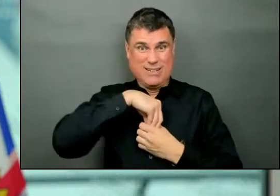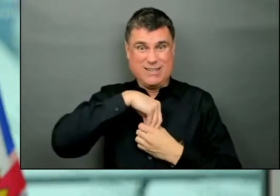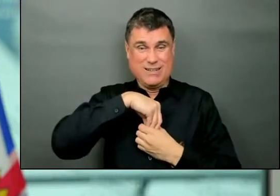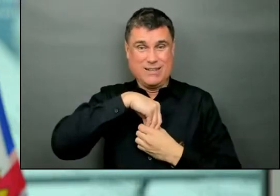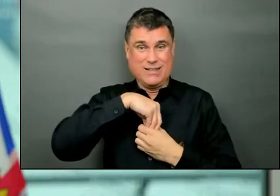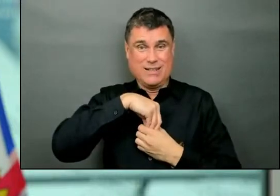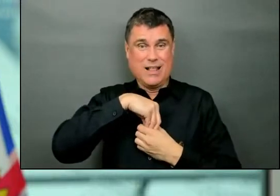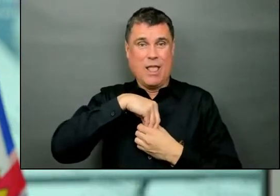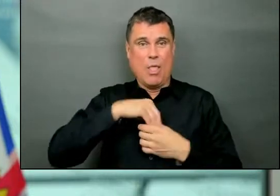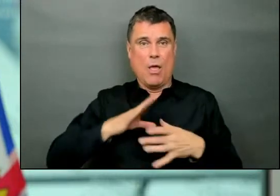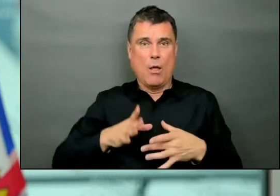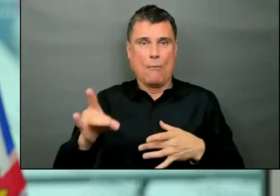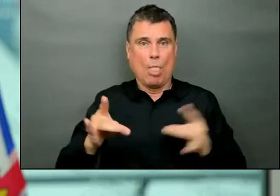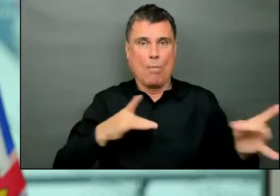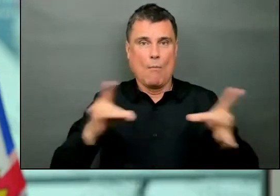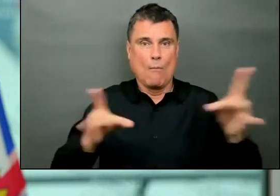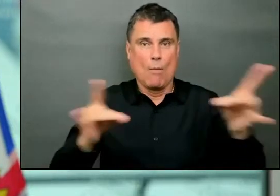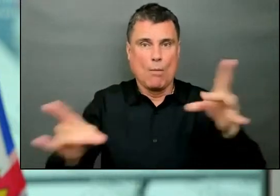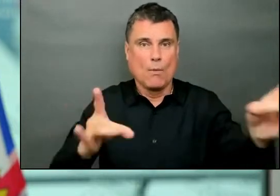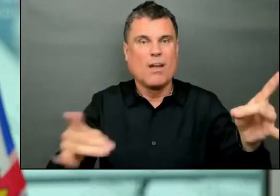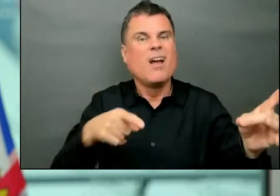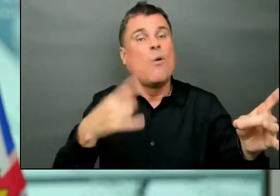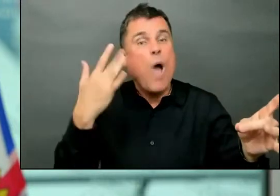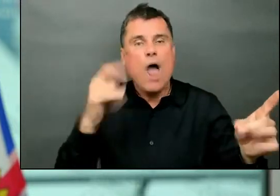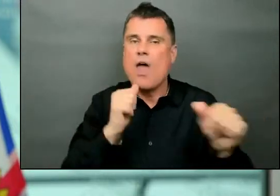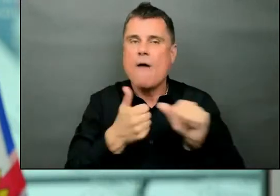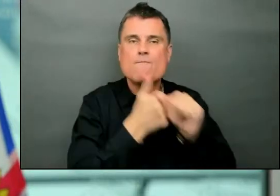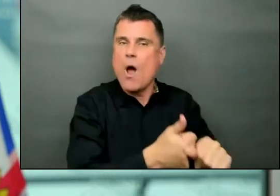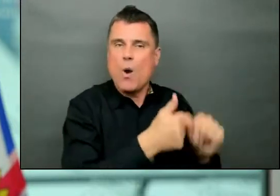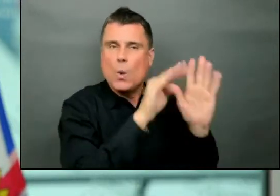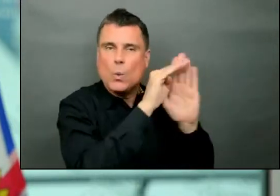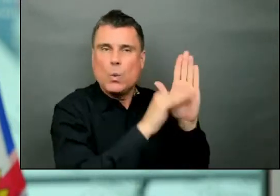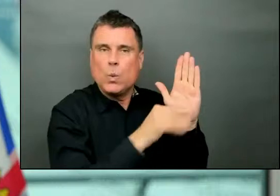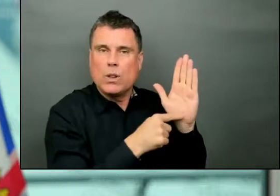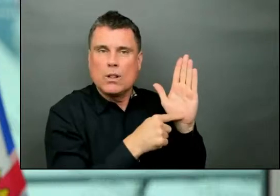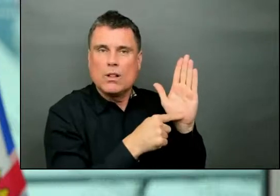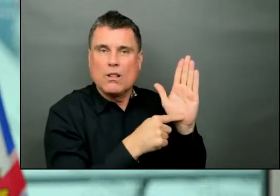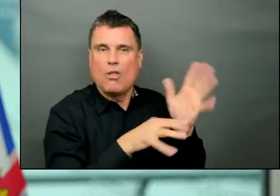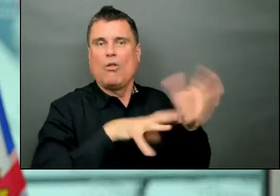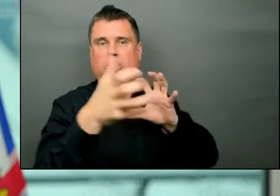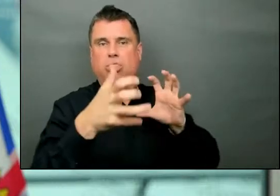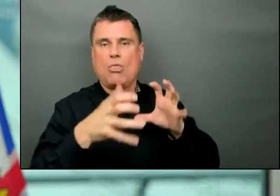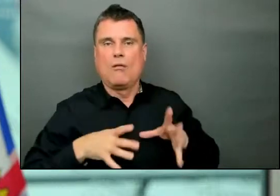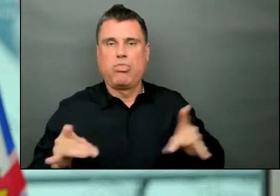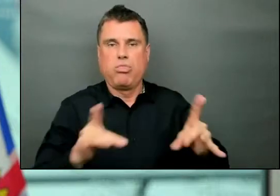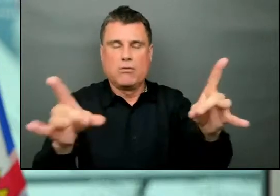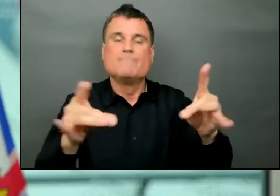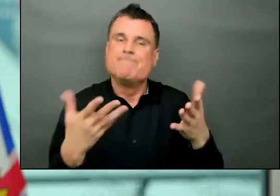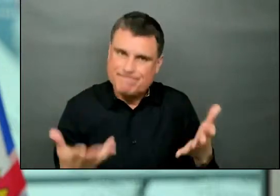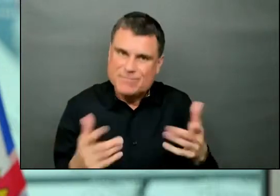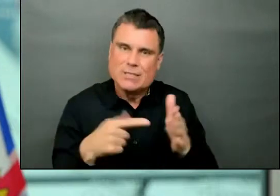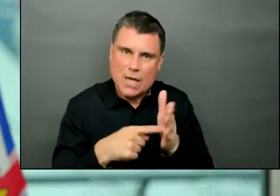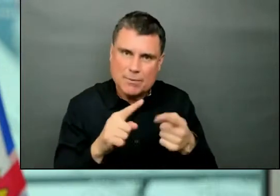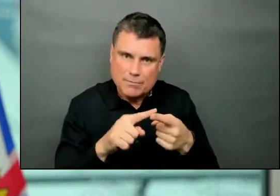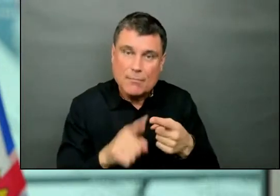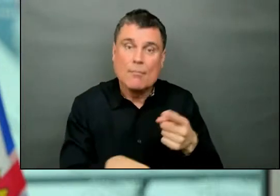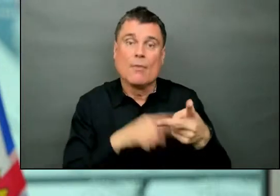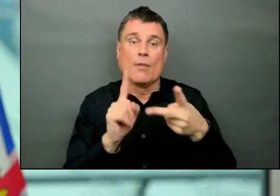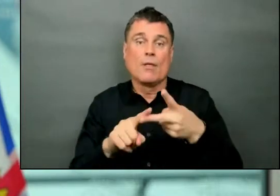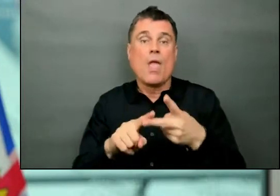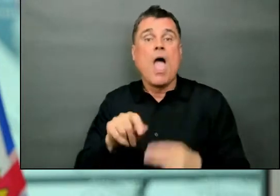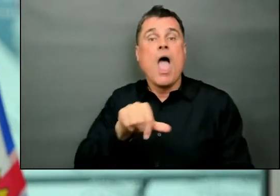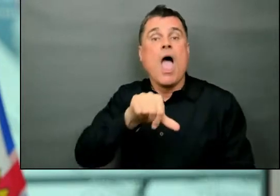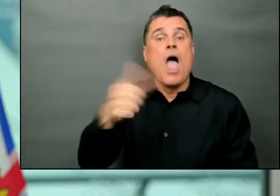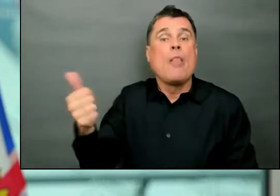the rules are not being followed. And that is a challenge. We're also seeing it in some of the high-risk workplaces, like we